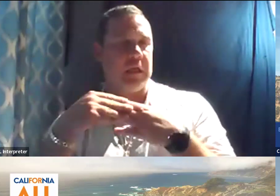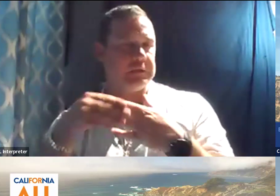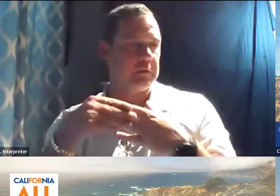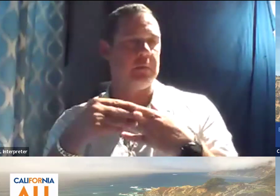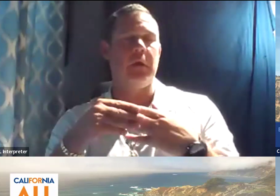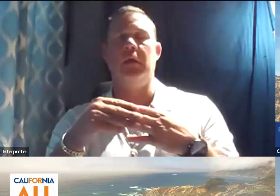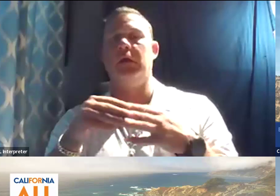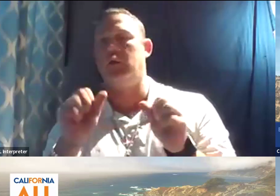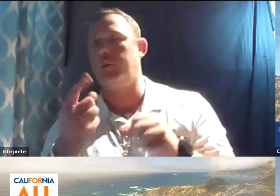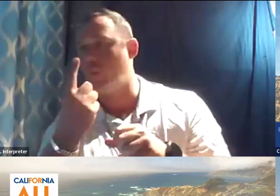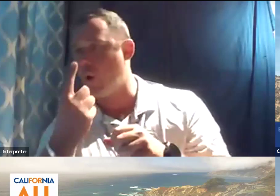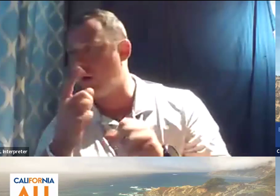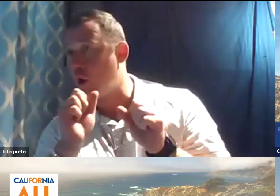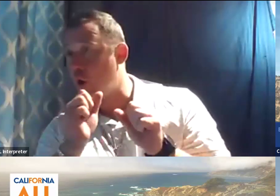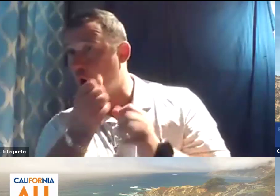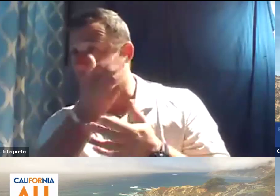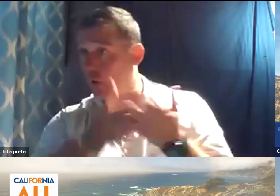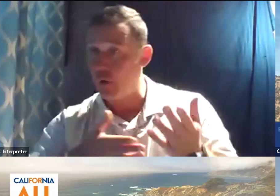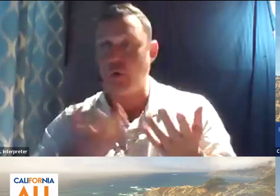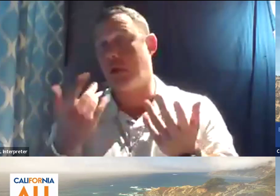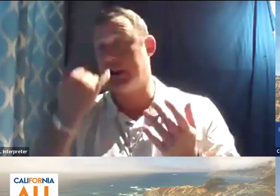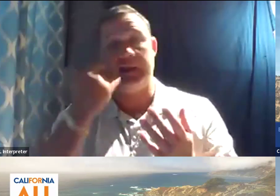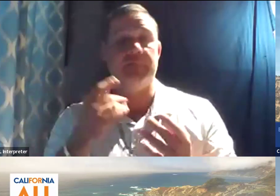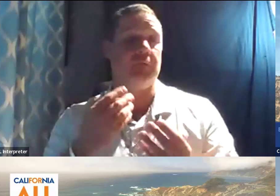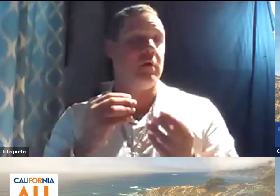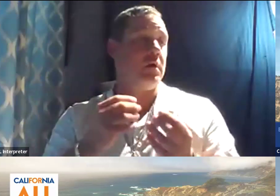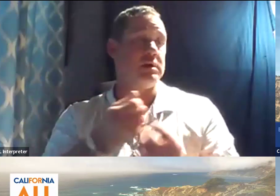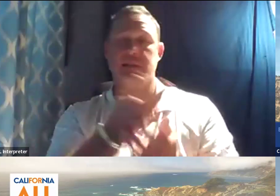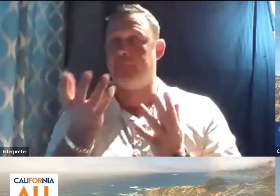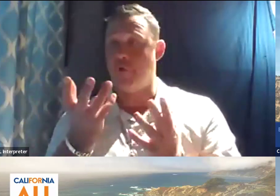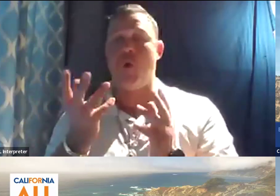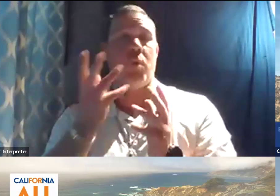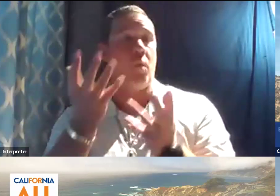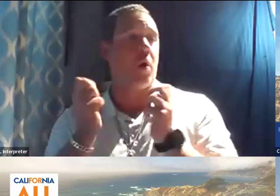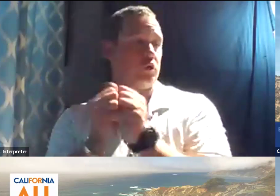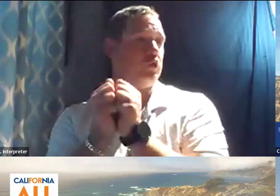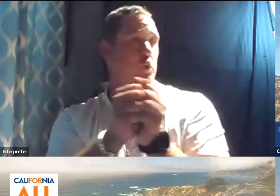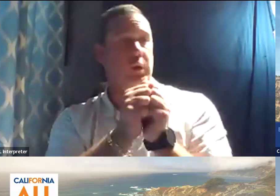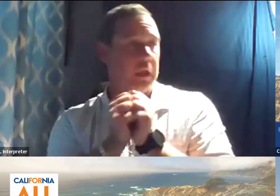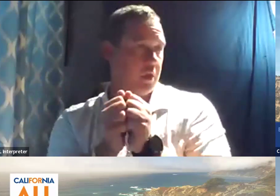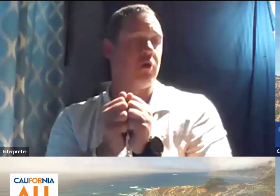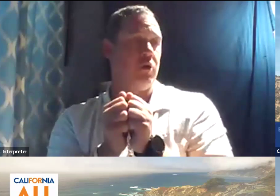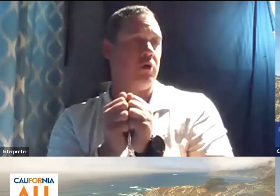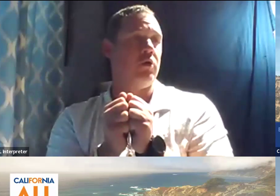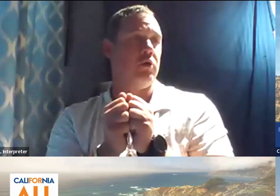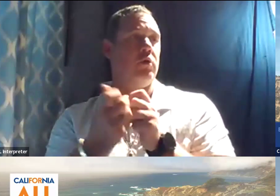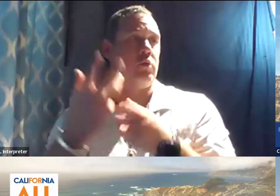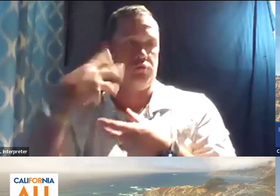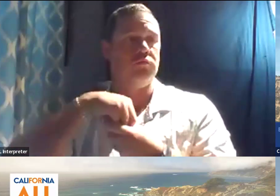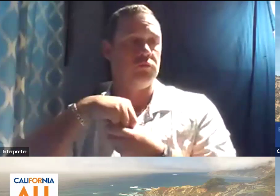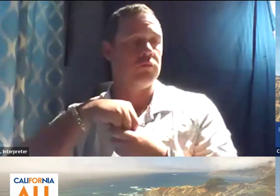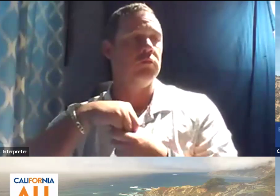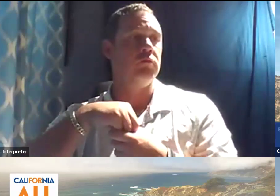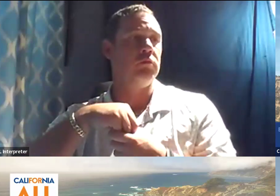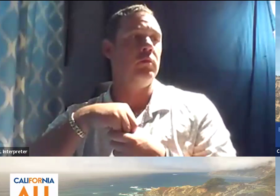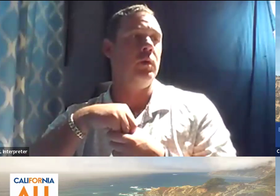one applicant per county, but potentially if a number of counties wanted to go in together, align around one,